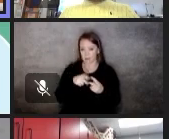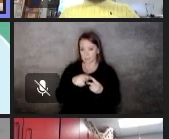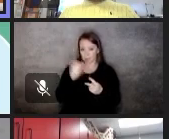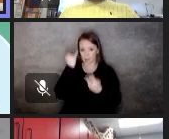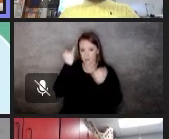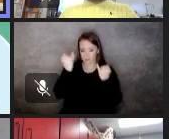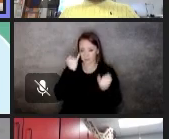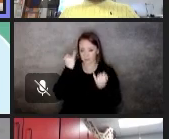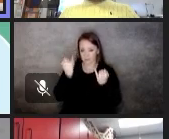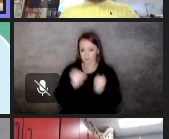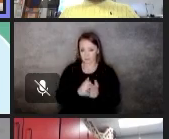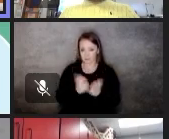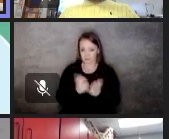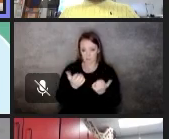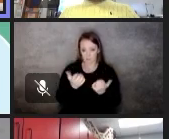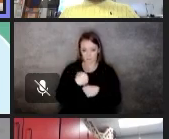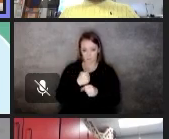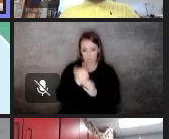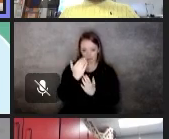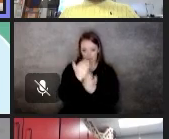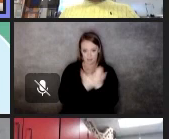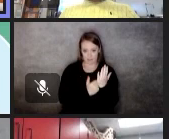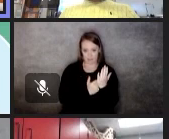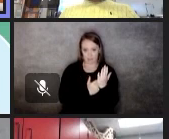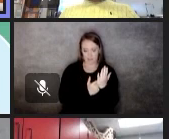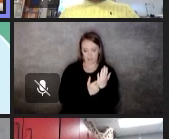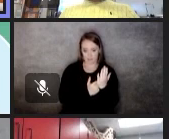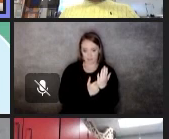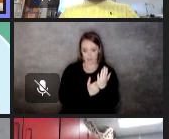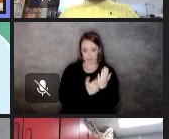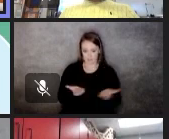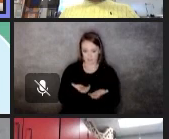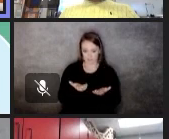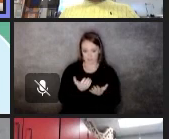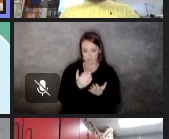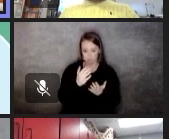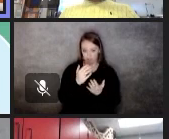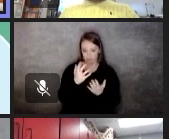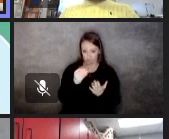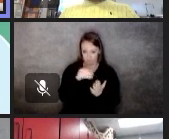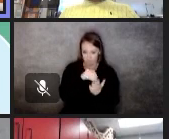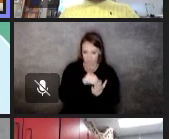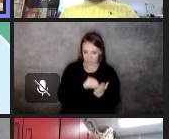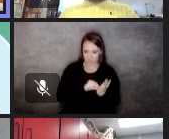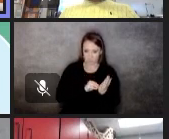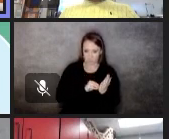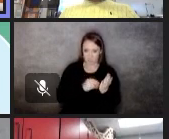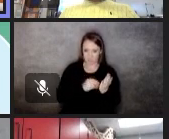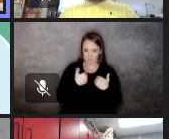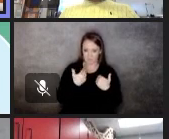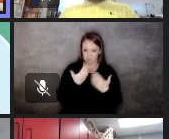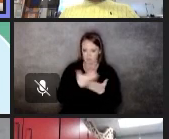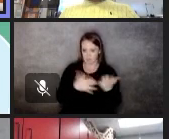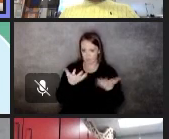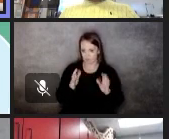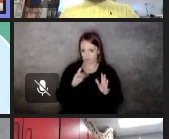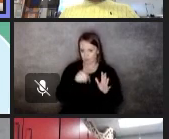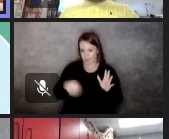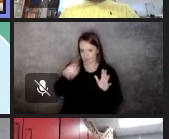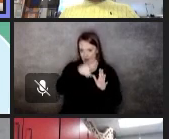here. Bring up the little teacher. And I have some up here already, some ideas on